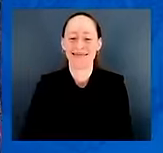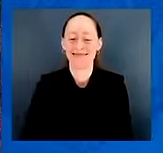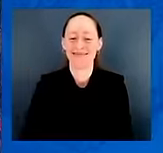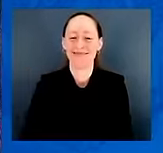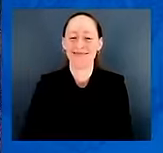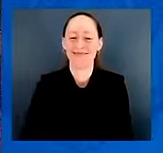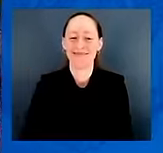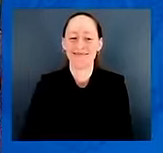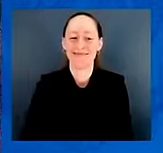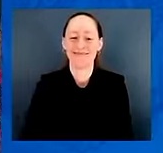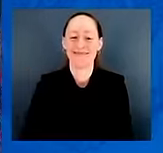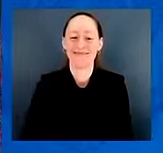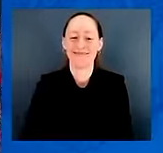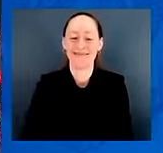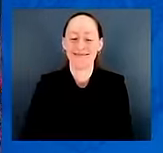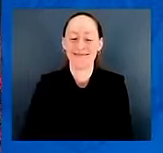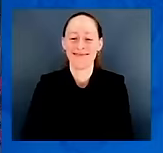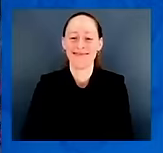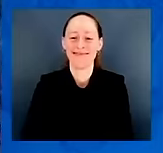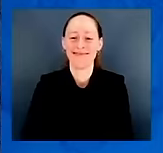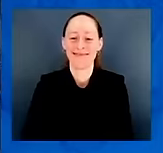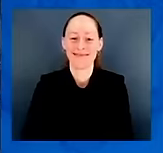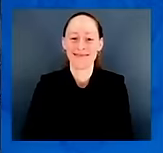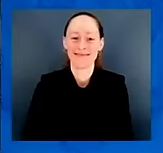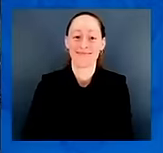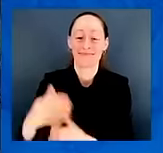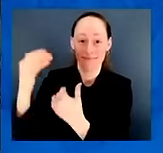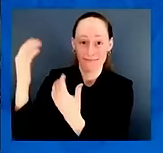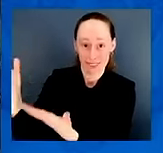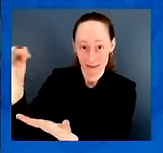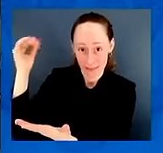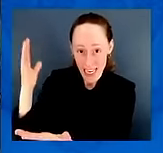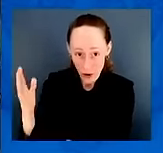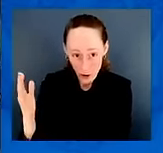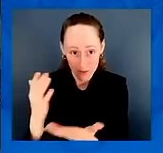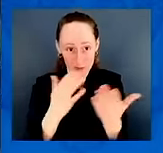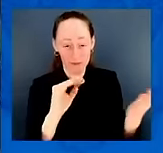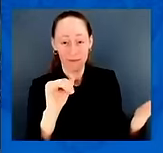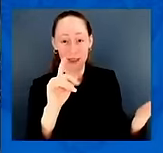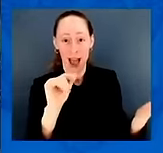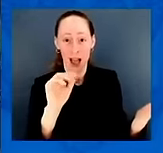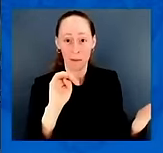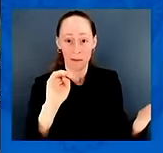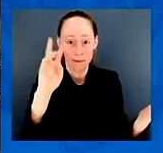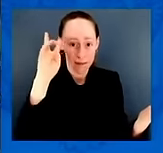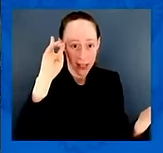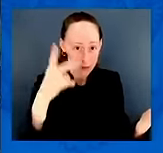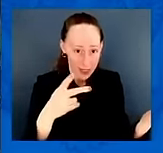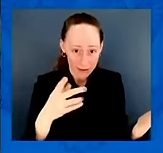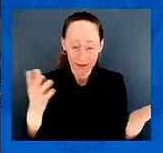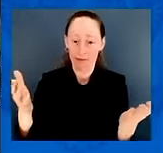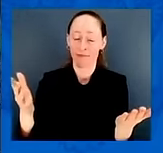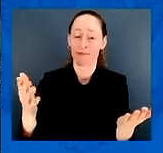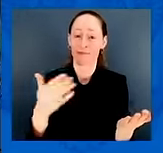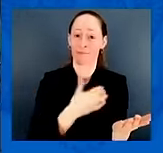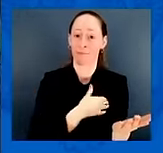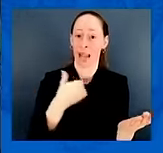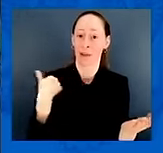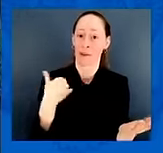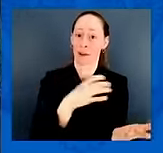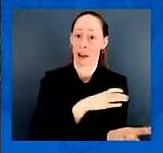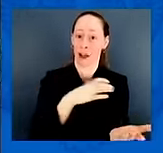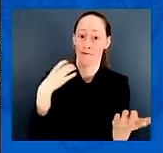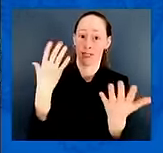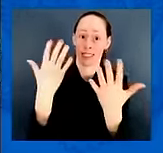Mr. Speaker, Madam Vice President, members of Congress, my fellow Americans, in